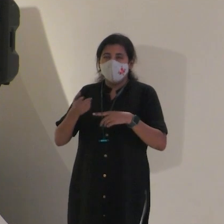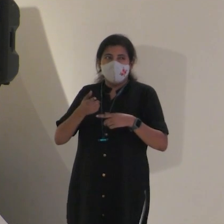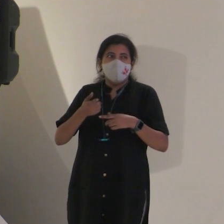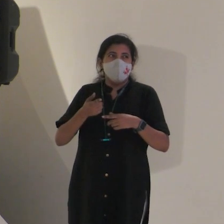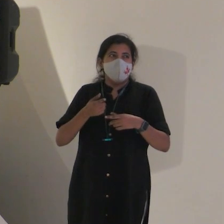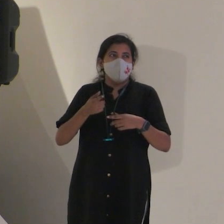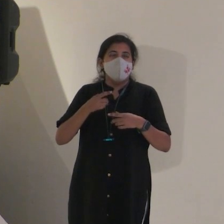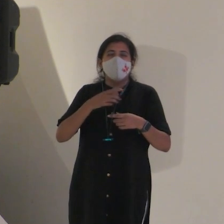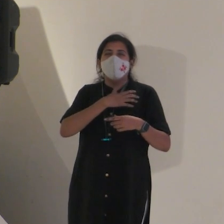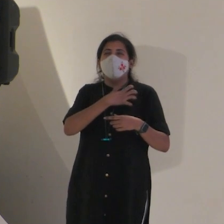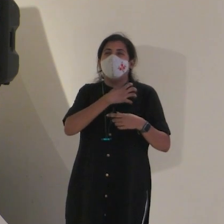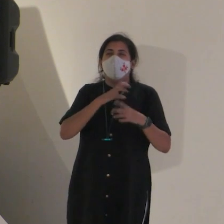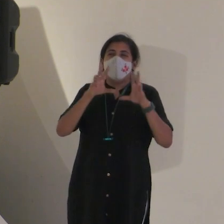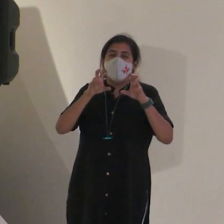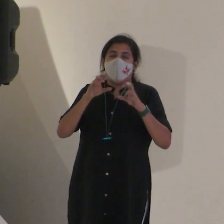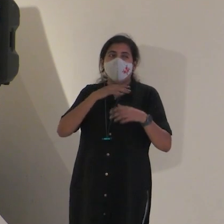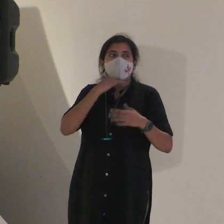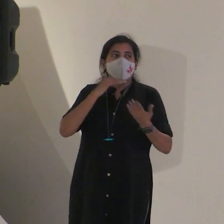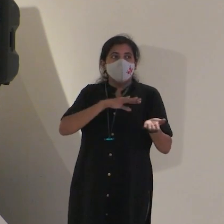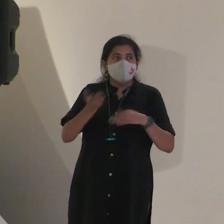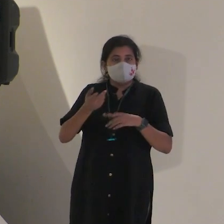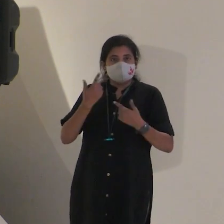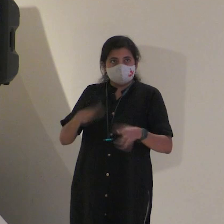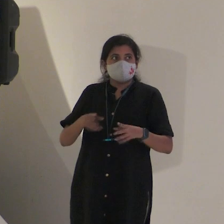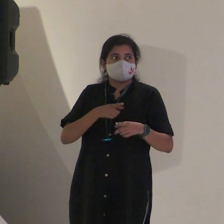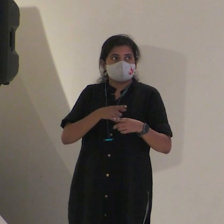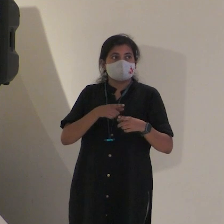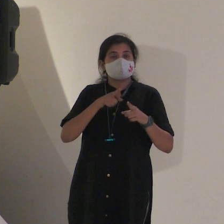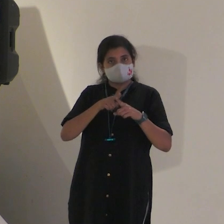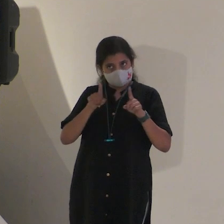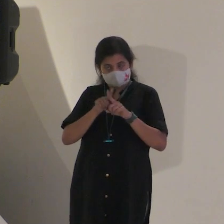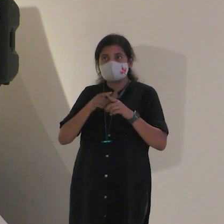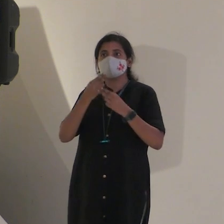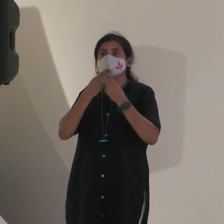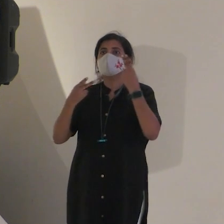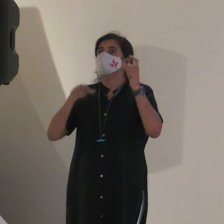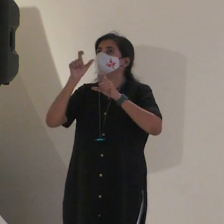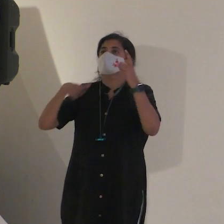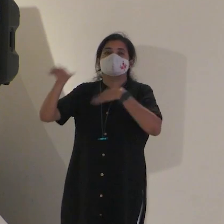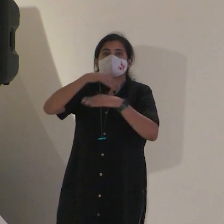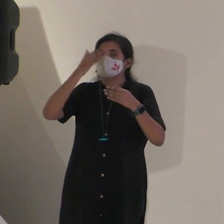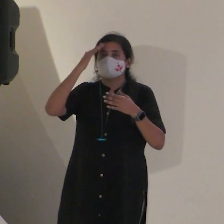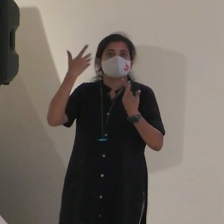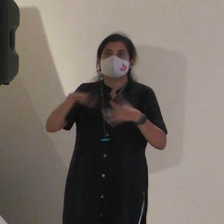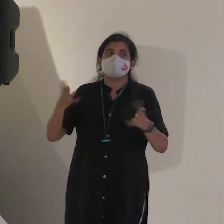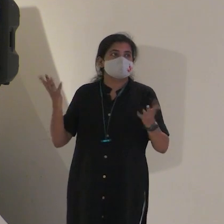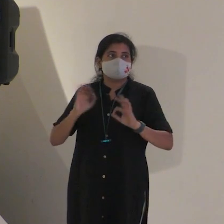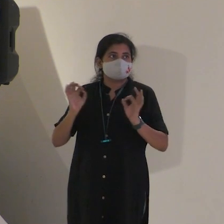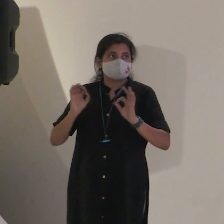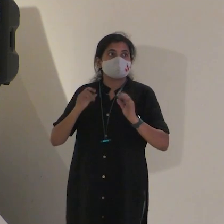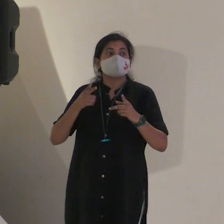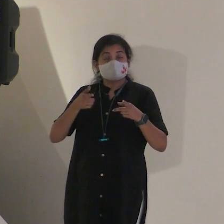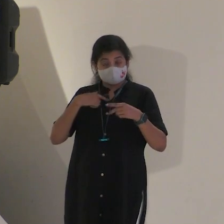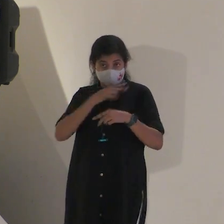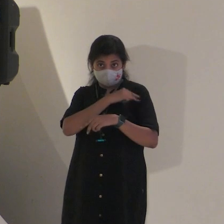of heart attack. So do we actually know such stories? Can we actually push the boundaries? Because we are in a medical college, there is